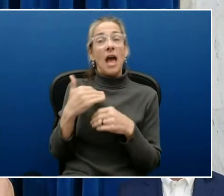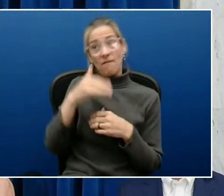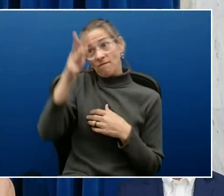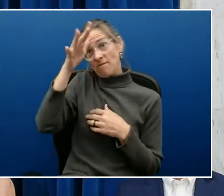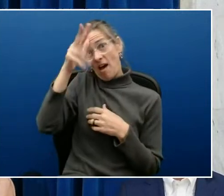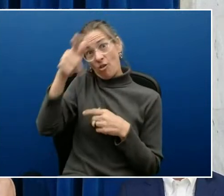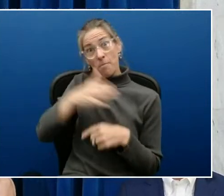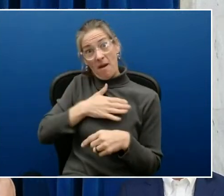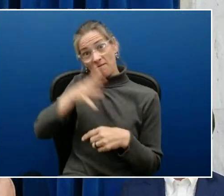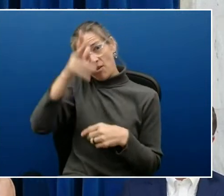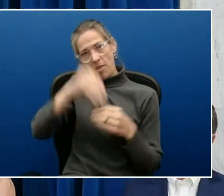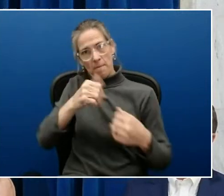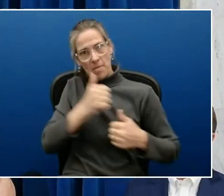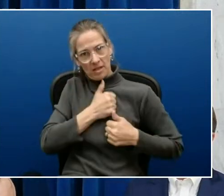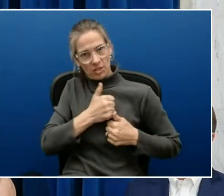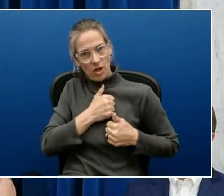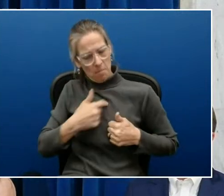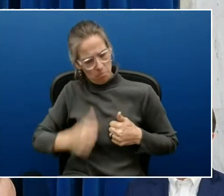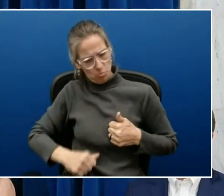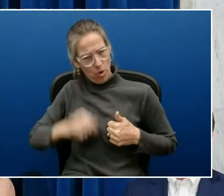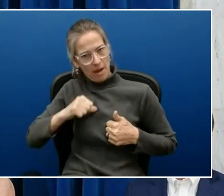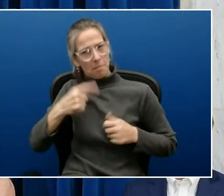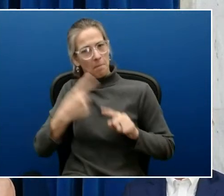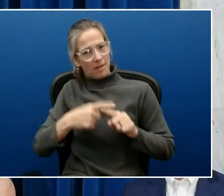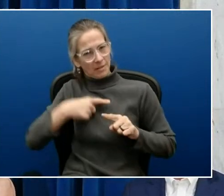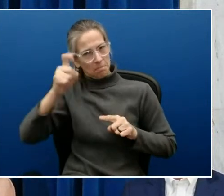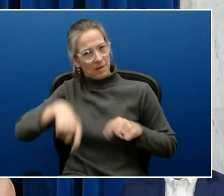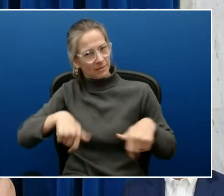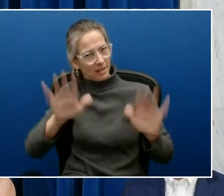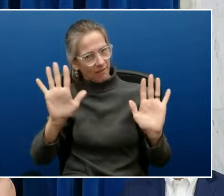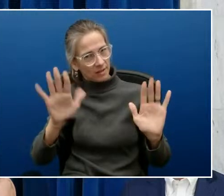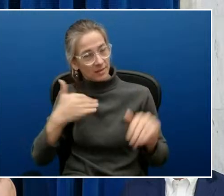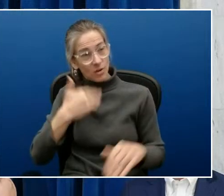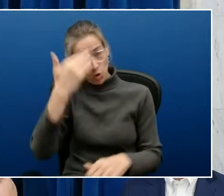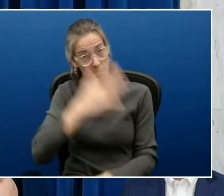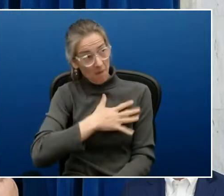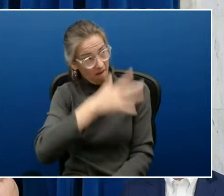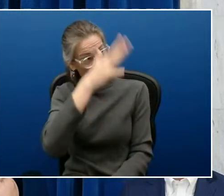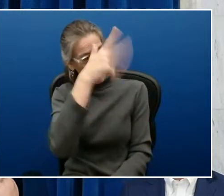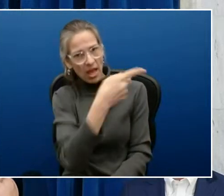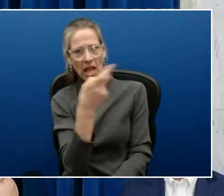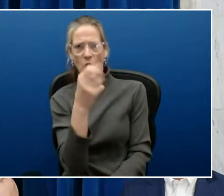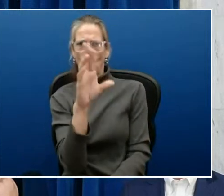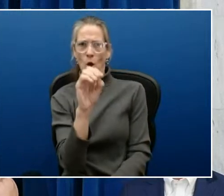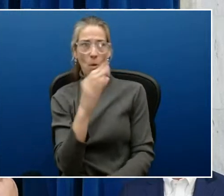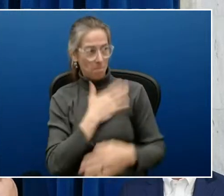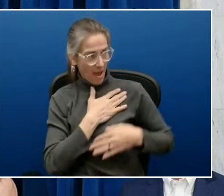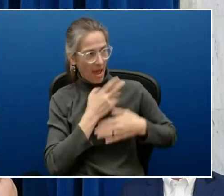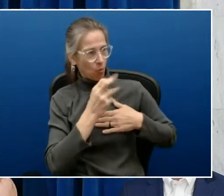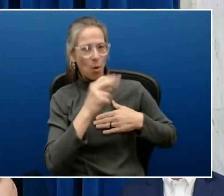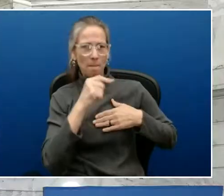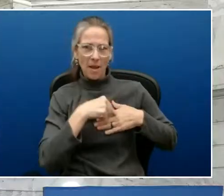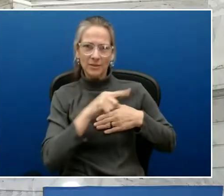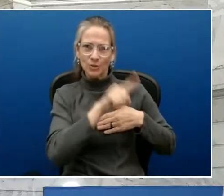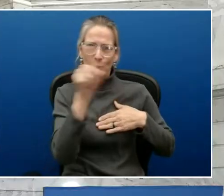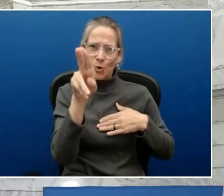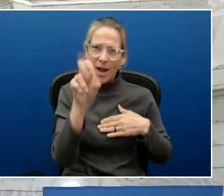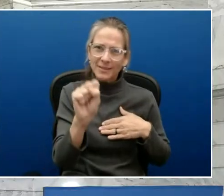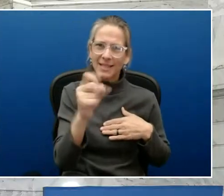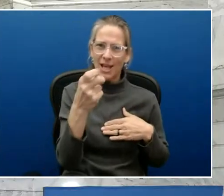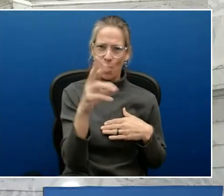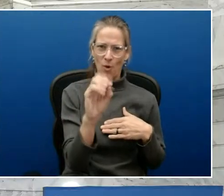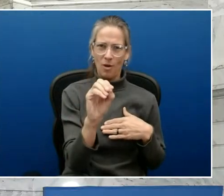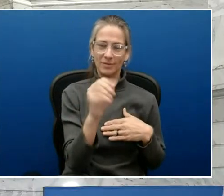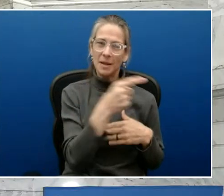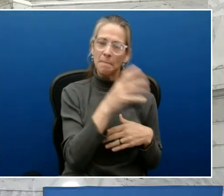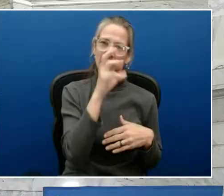and sacrifice. It means knowing your dad as a hero, not just to you, but to the country. It means missed birthdays,